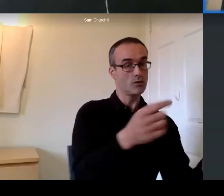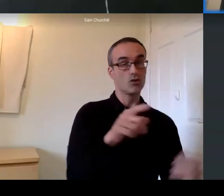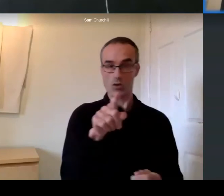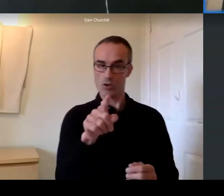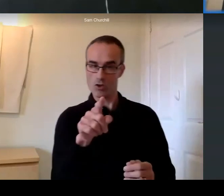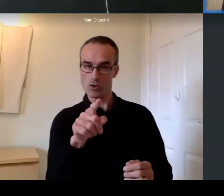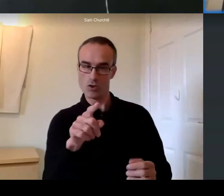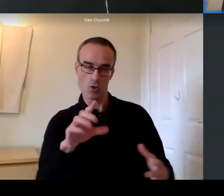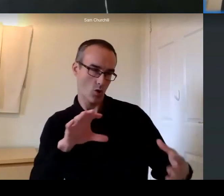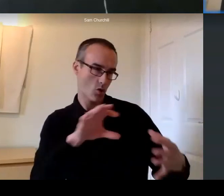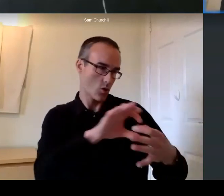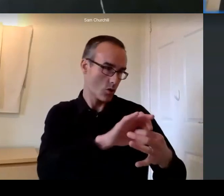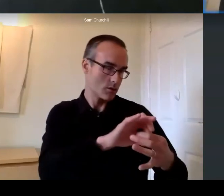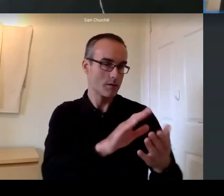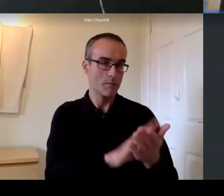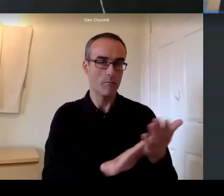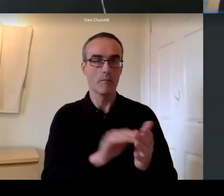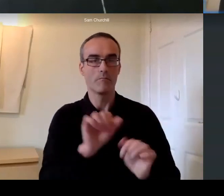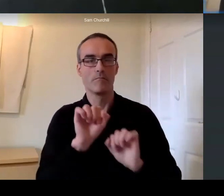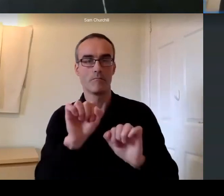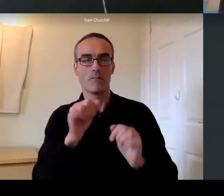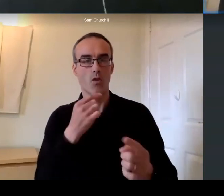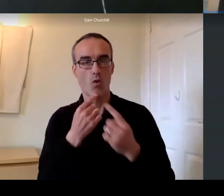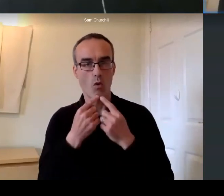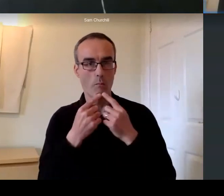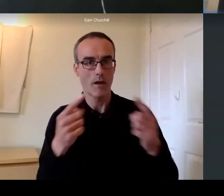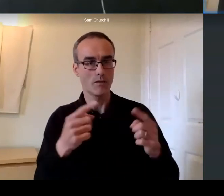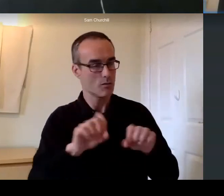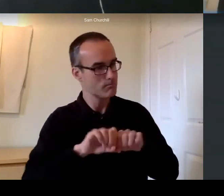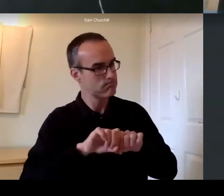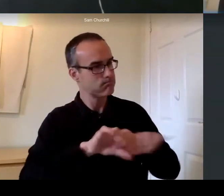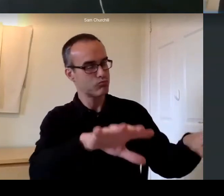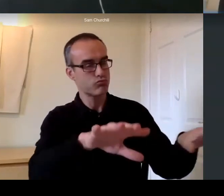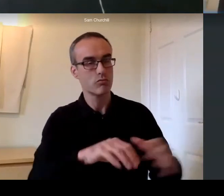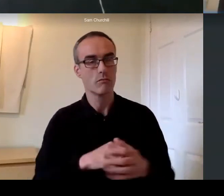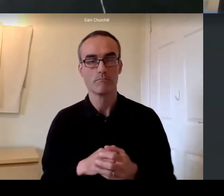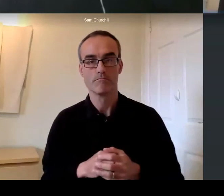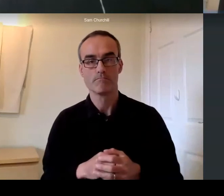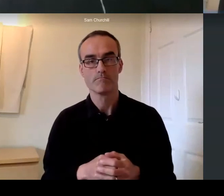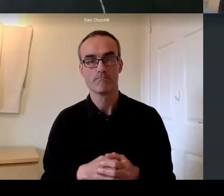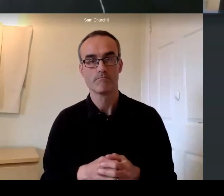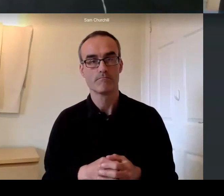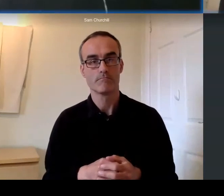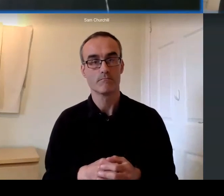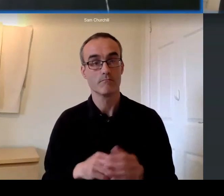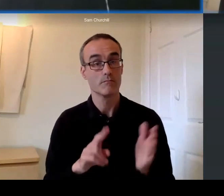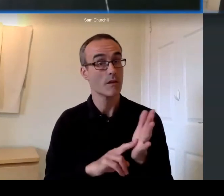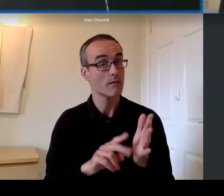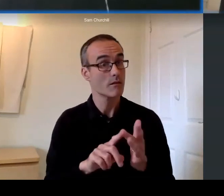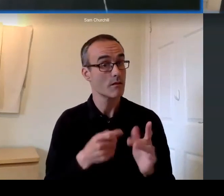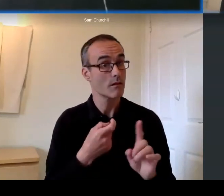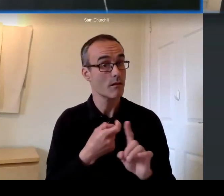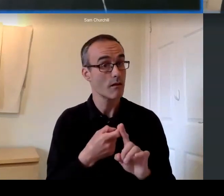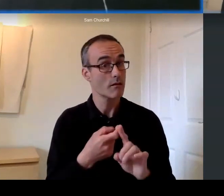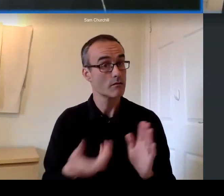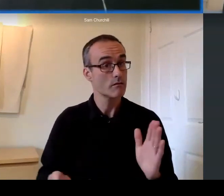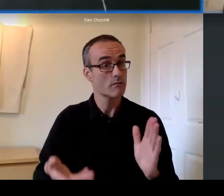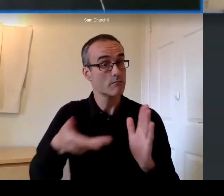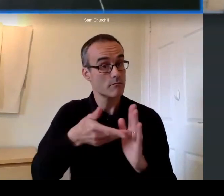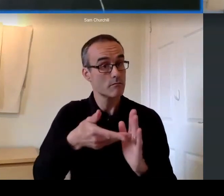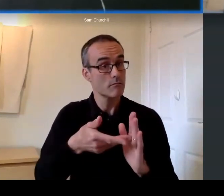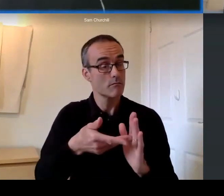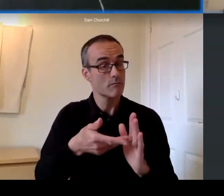people. Yeah, absolutely. Nick, do you have anything to add to that from a Sporting Equals perspective? Yeah, it is.